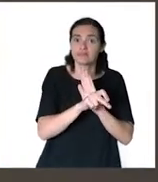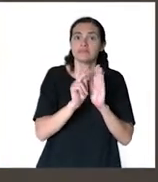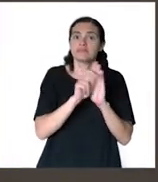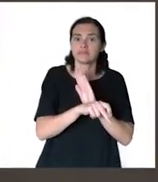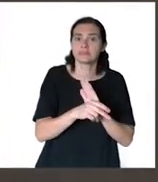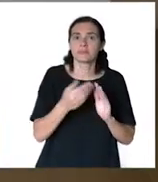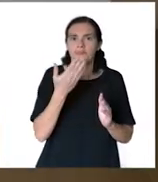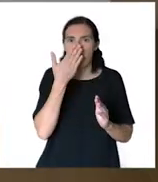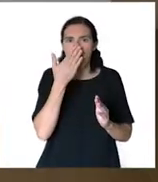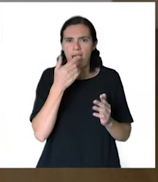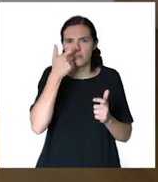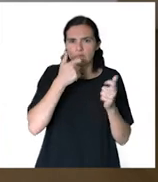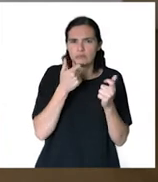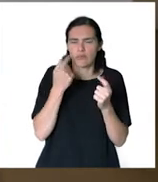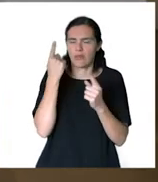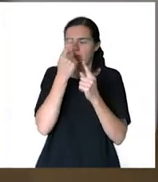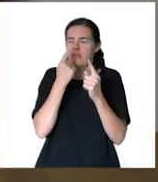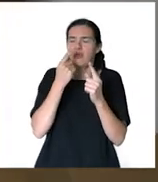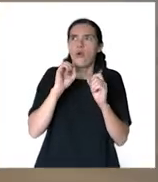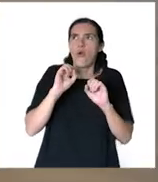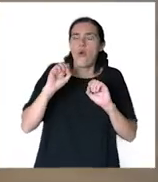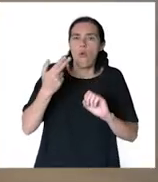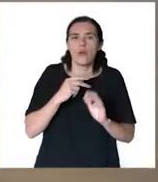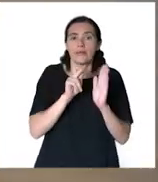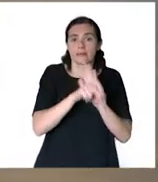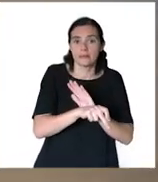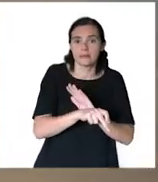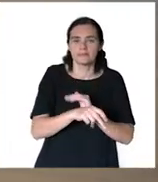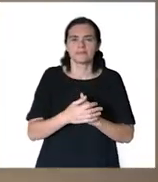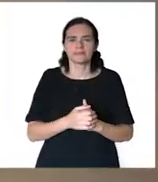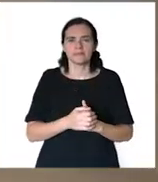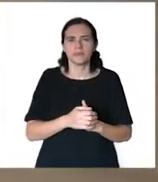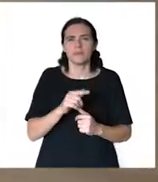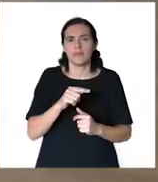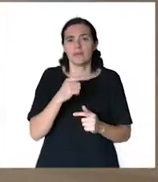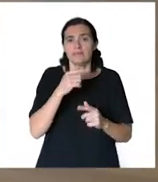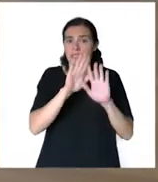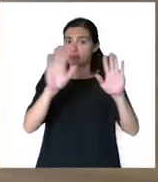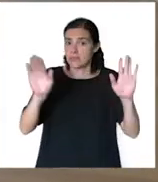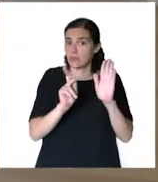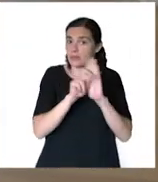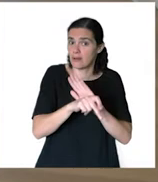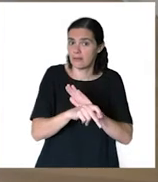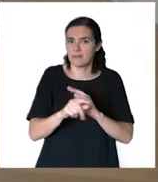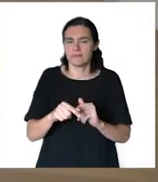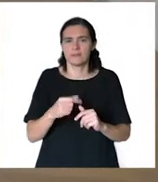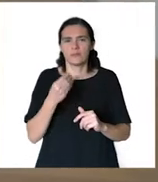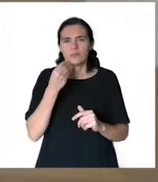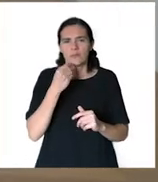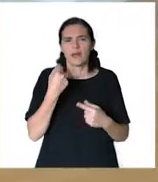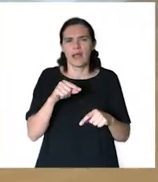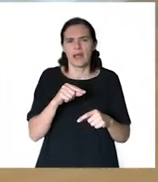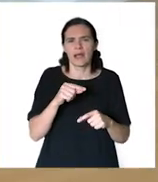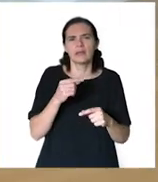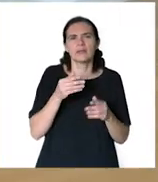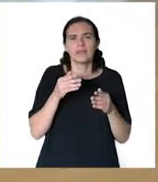being in a trance, if you want, or entering the exhibition. All the threshold,